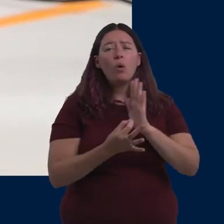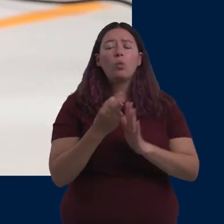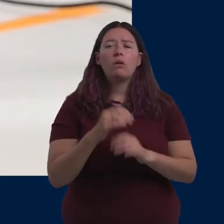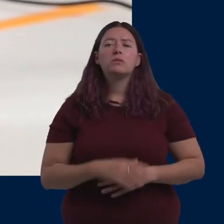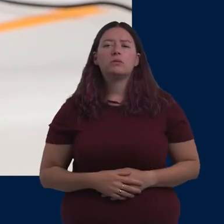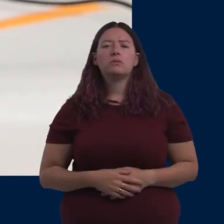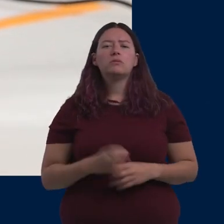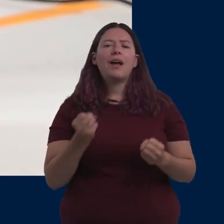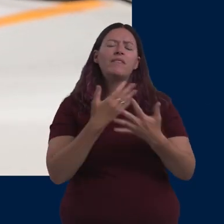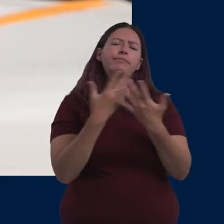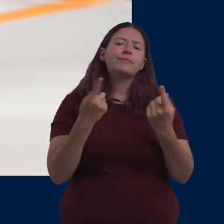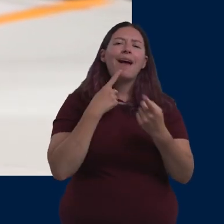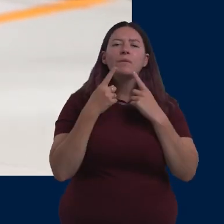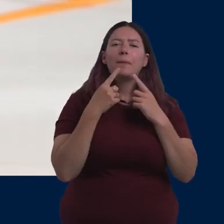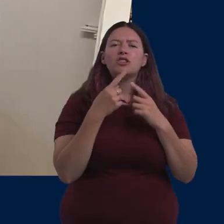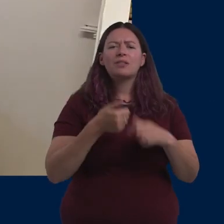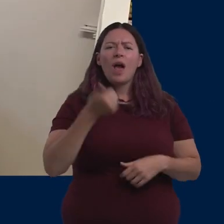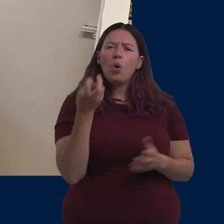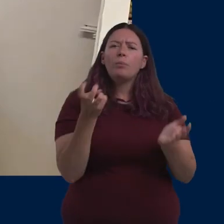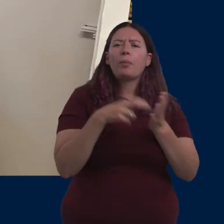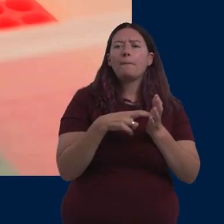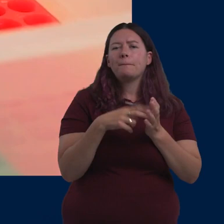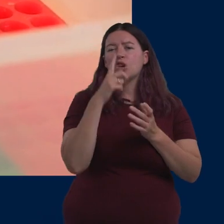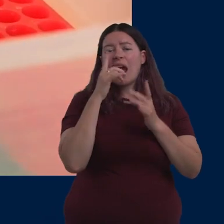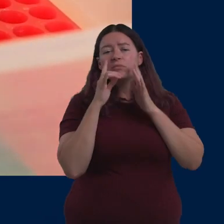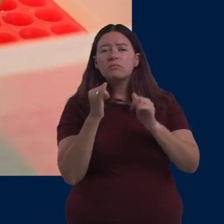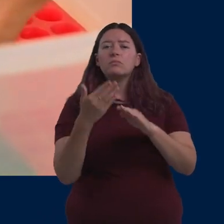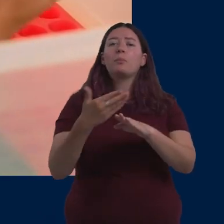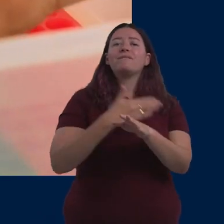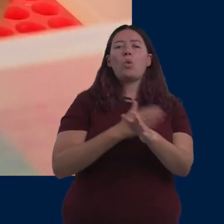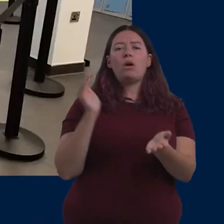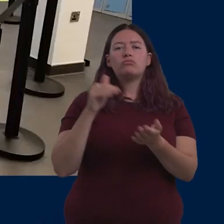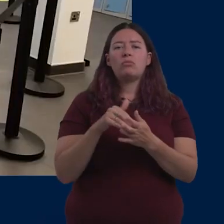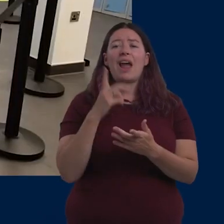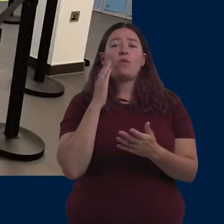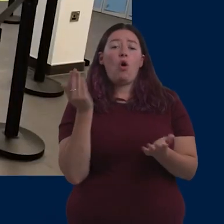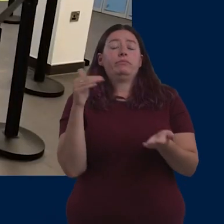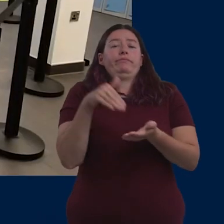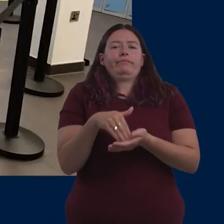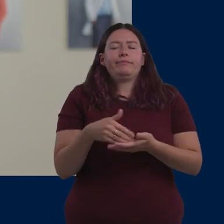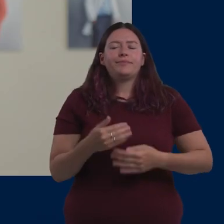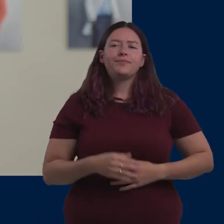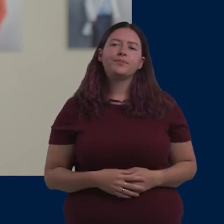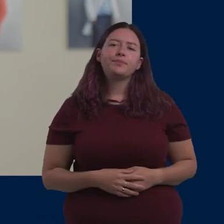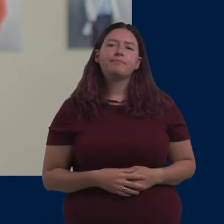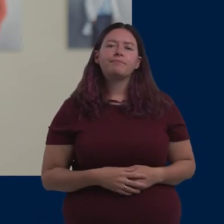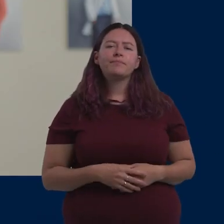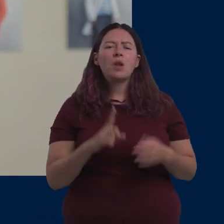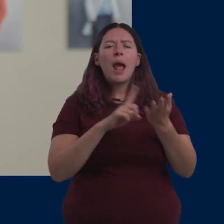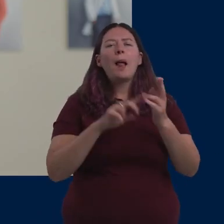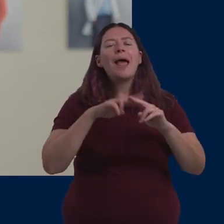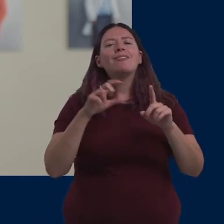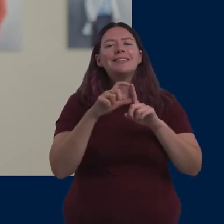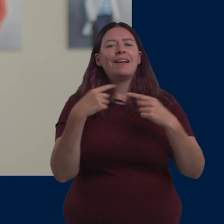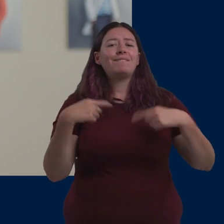of information on how to sign up to join TestEd, which you can do in advance or once you're here in Edinburgh. Free lateral flow devices